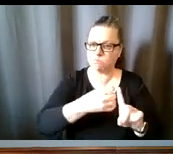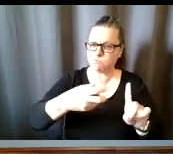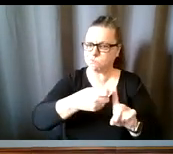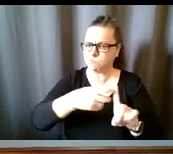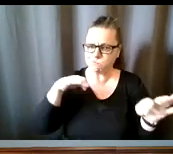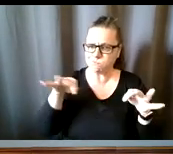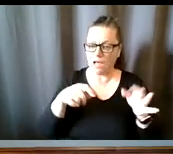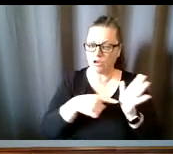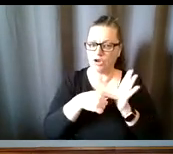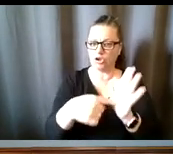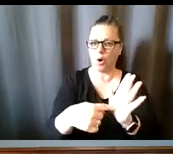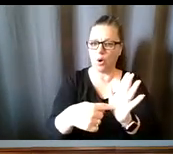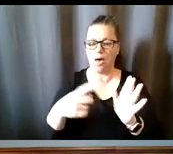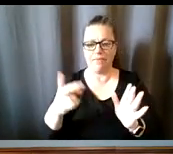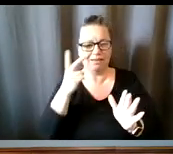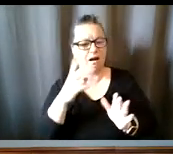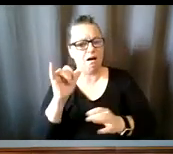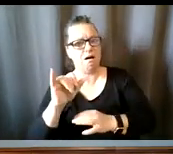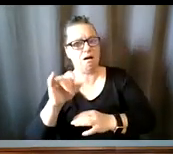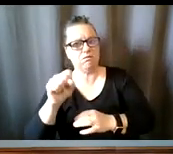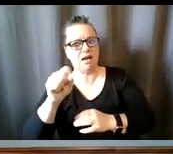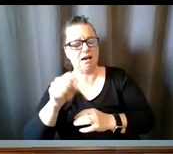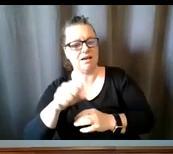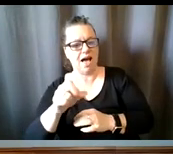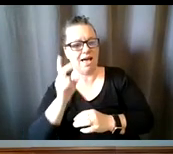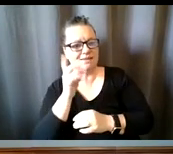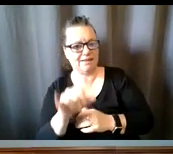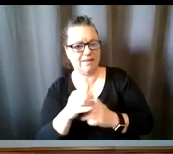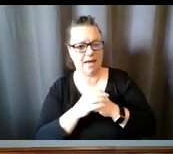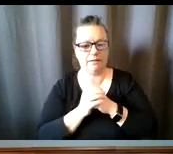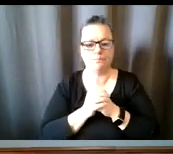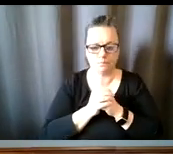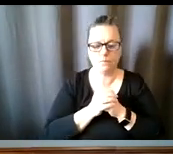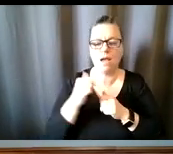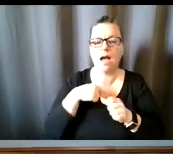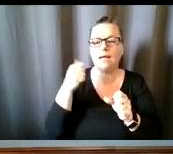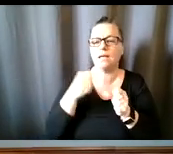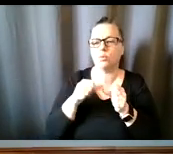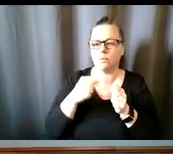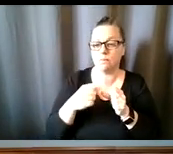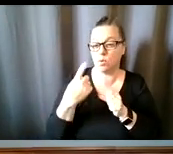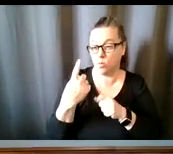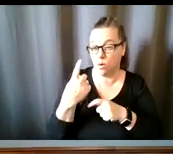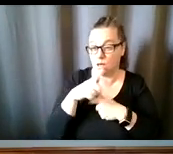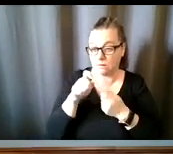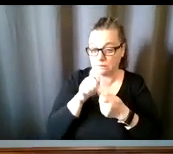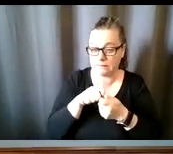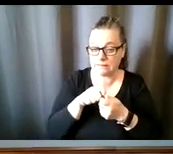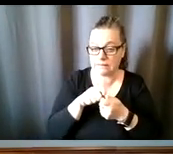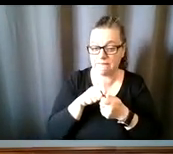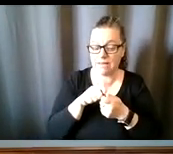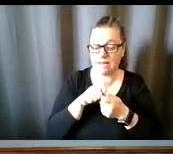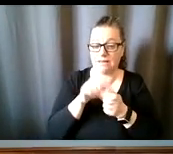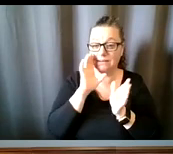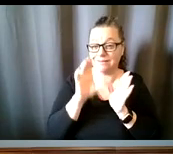which I did, and they're like, yeah, I see that. And they narrow in on things. I remember one particular slide